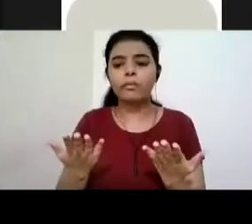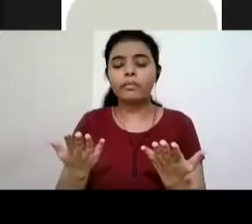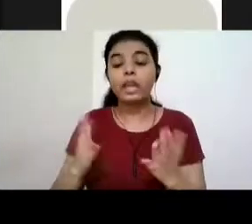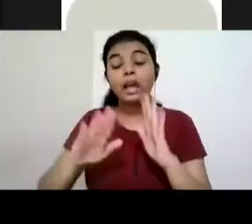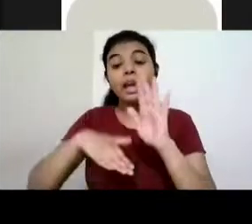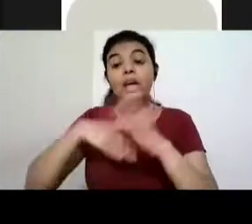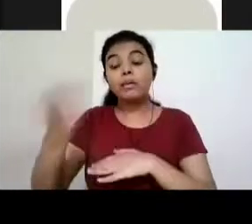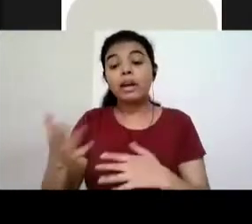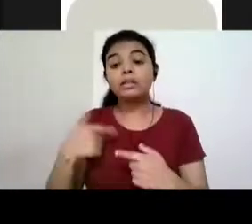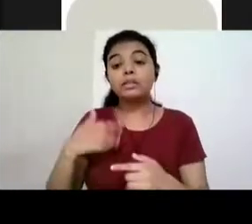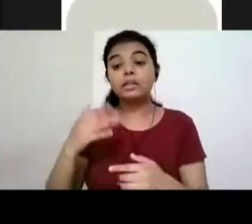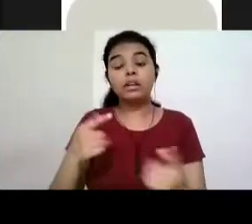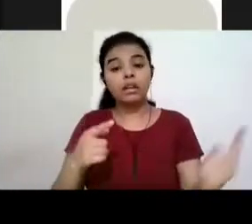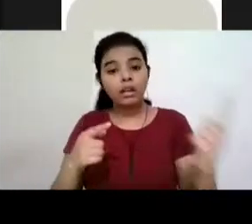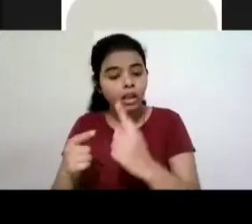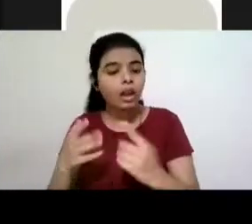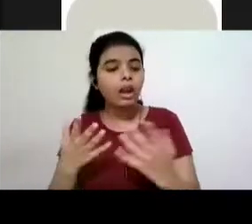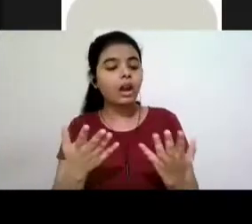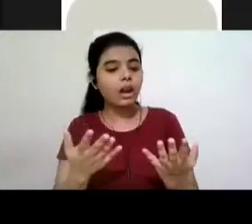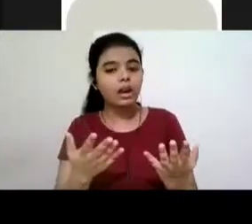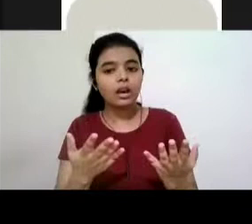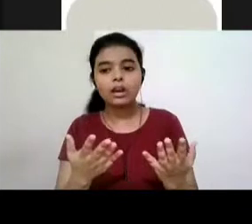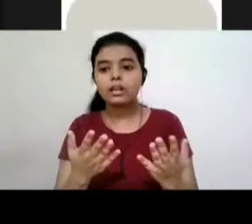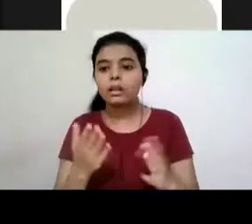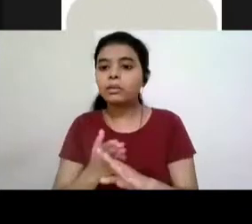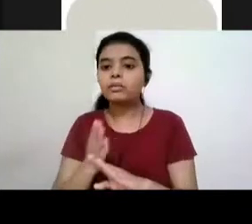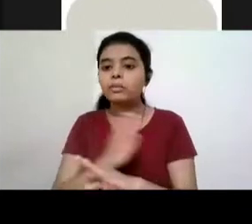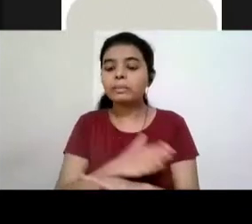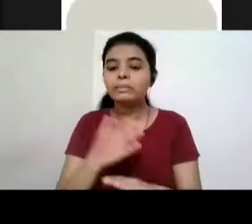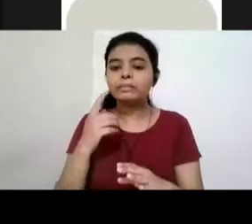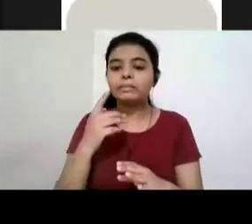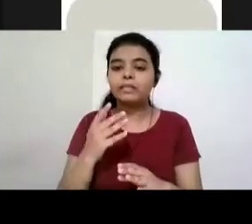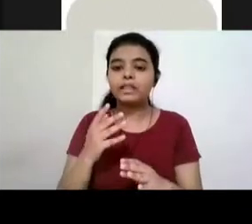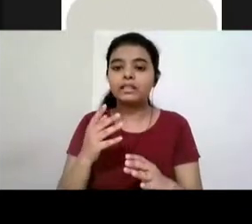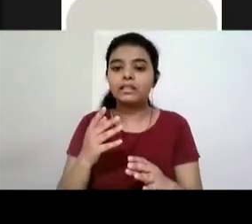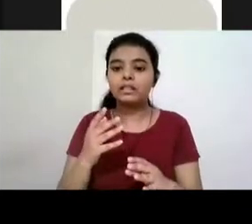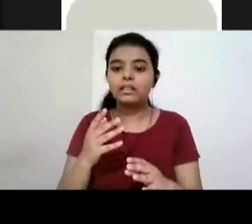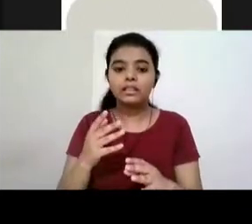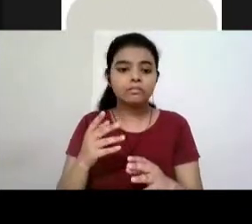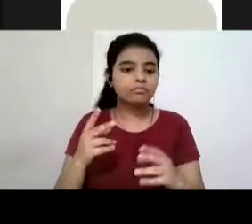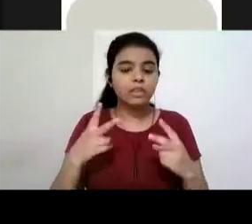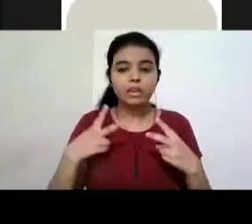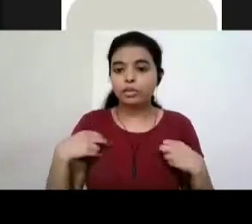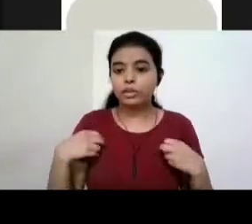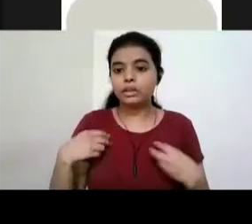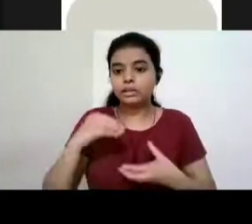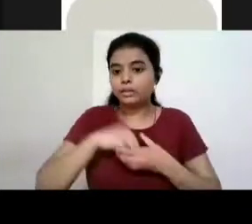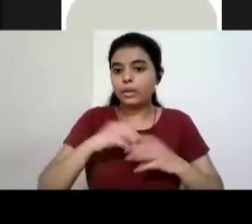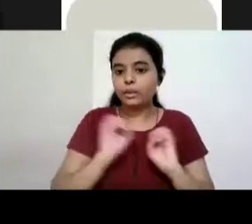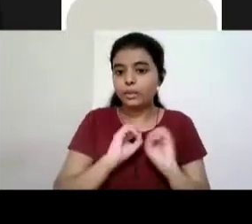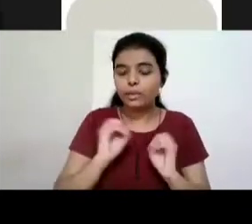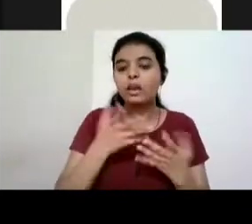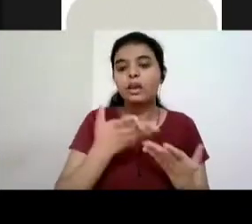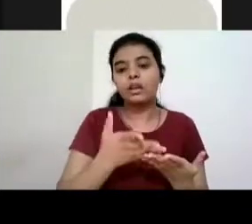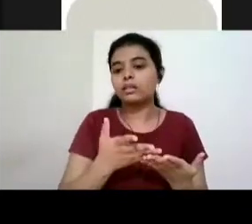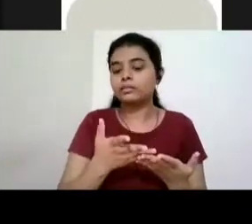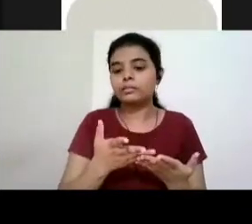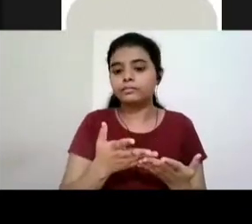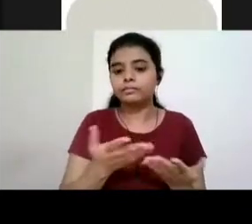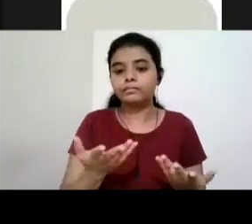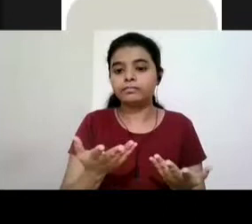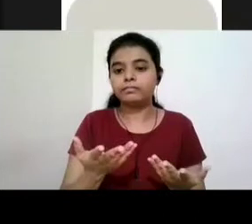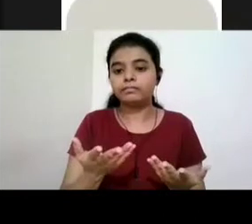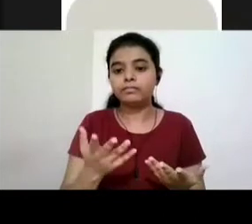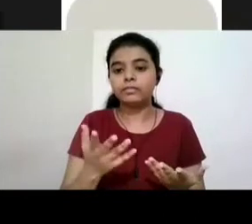would accord you recognition. But before that, if you don't have legal capacity, that seems to be your